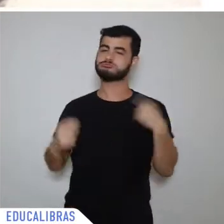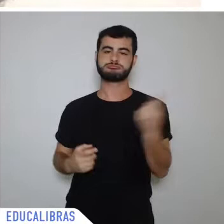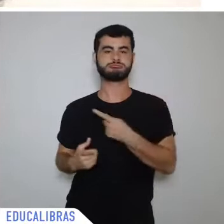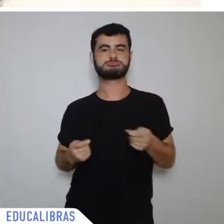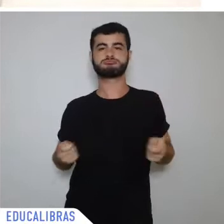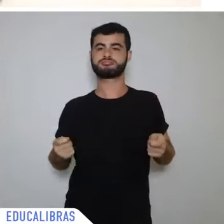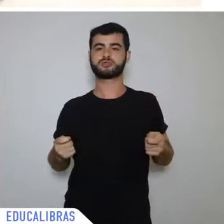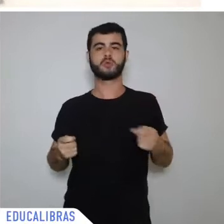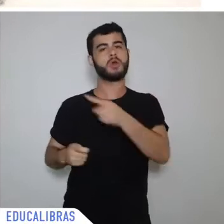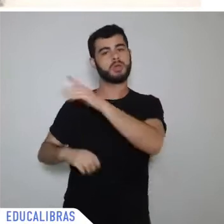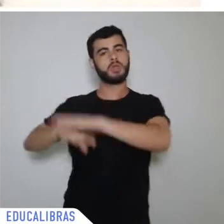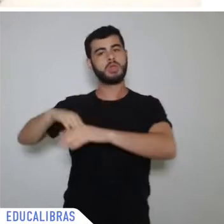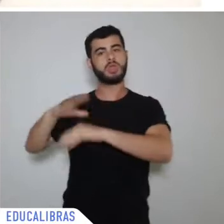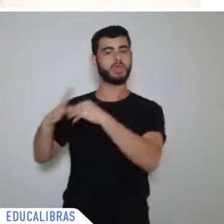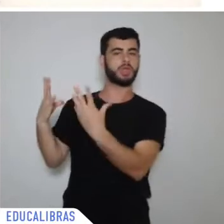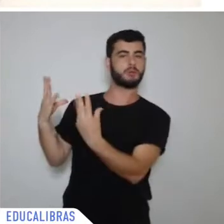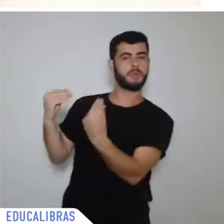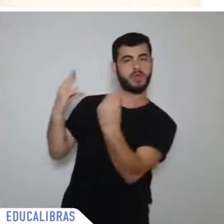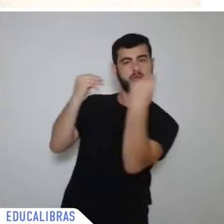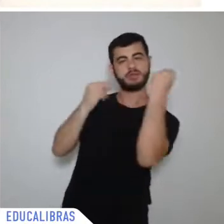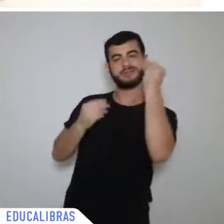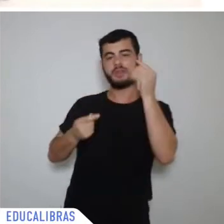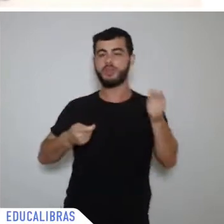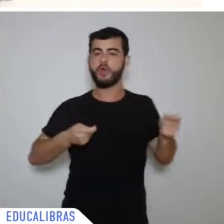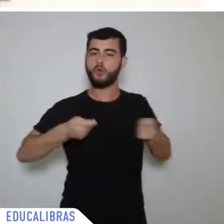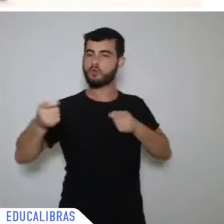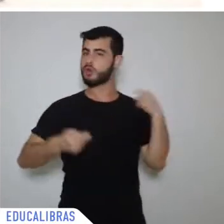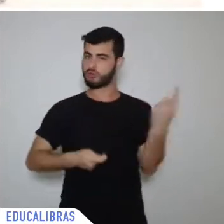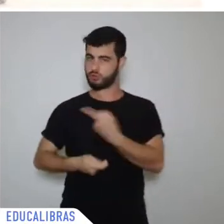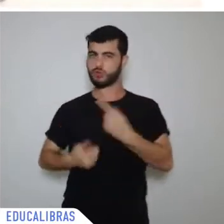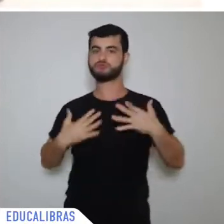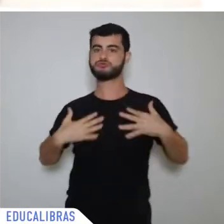put into second place, pressured and